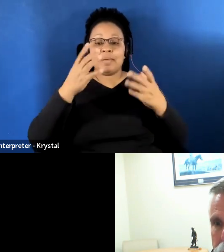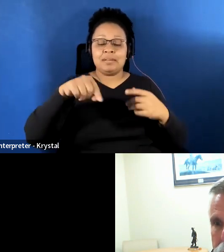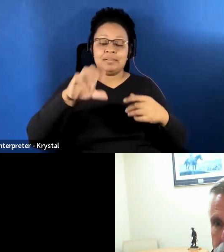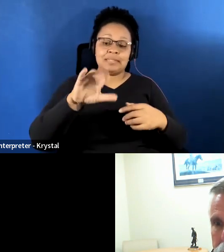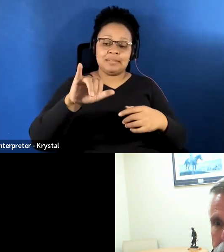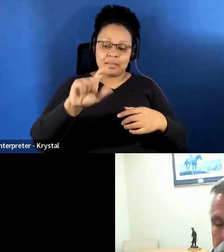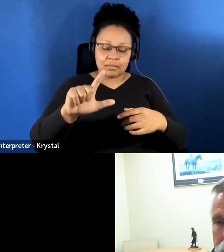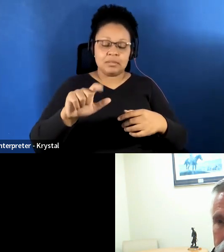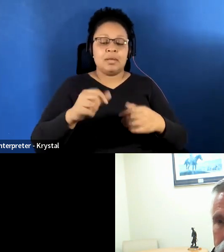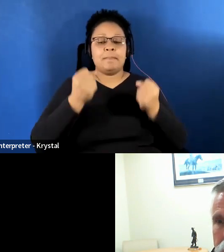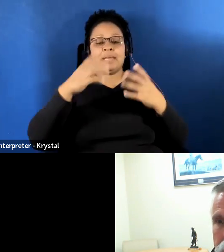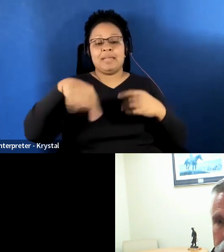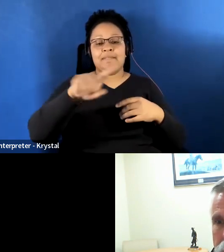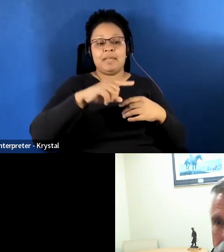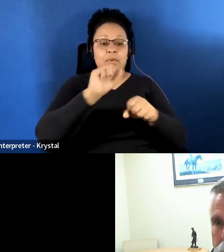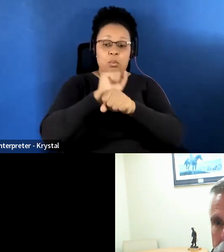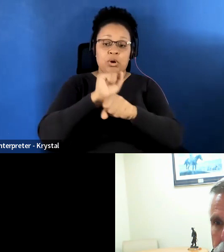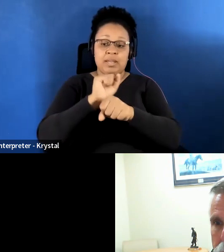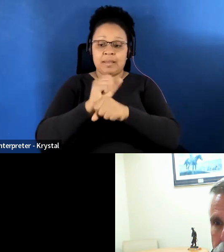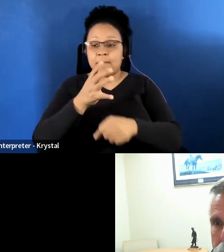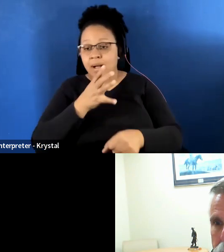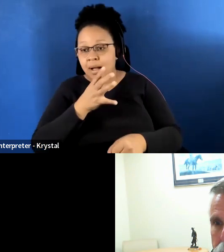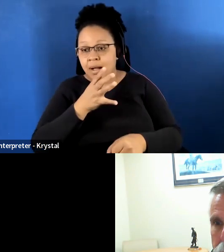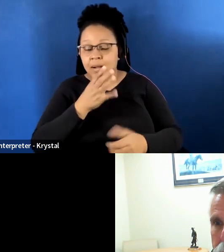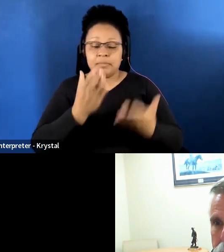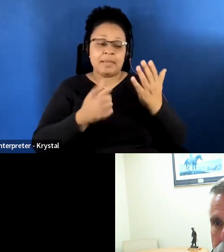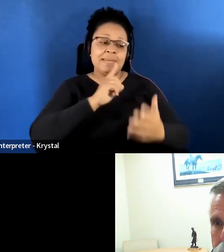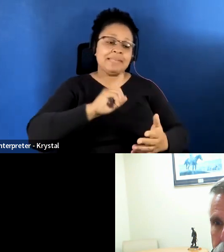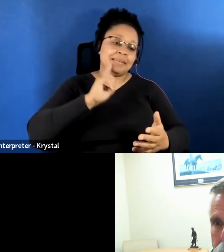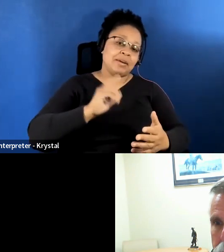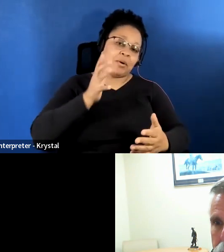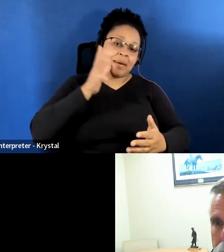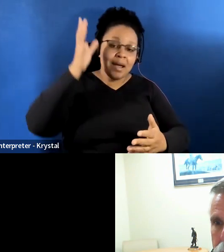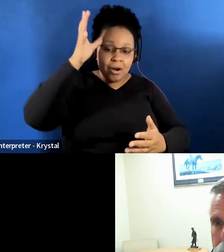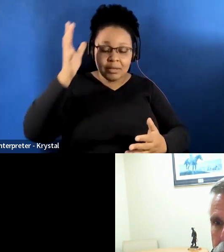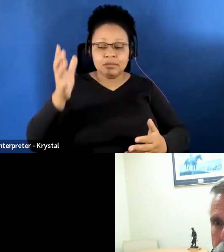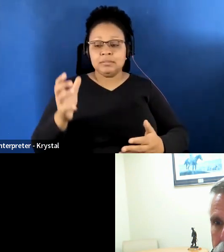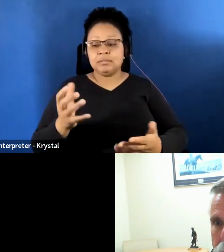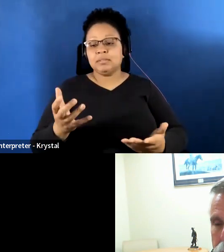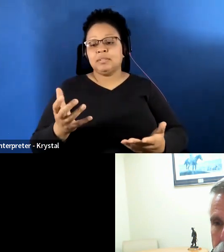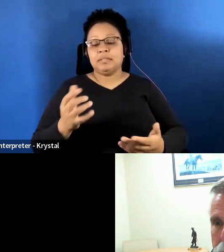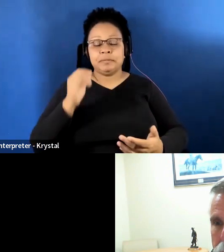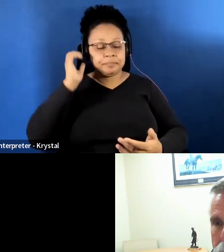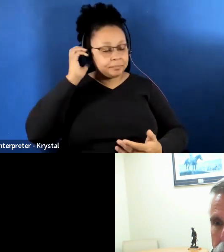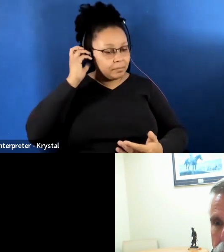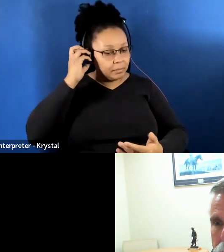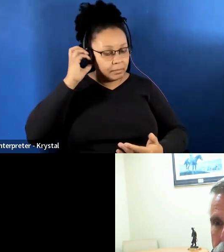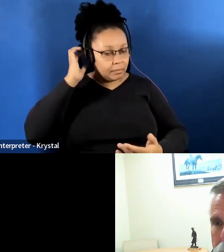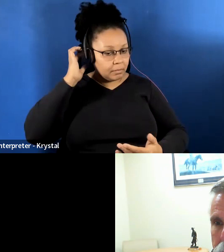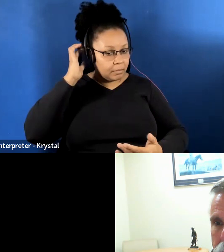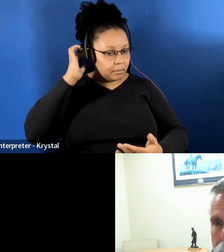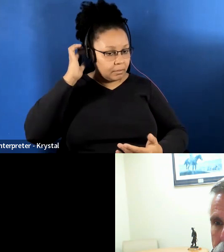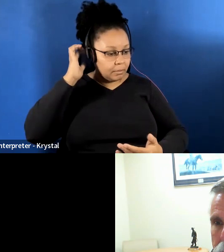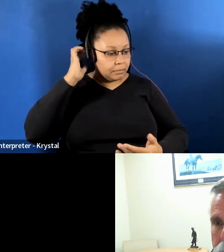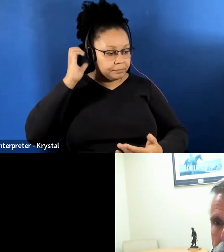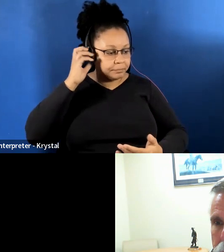are working moms, you know, maybe single parents. And there was a lot of